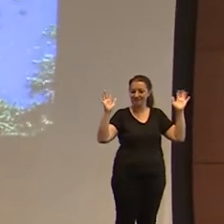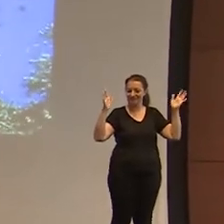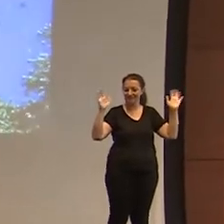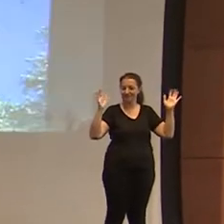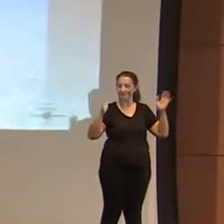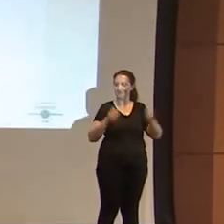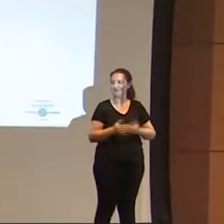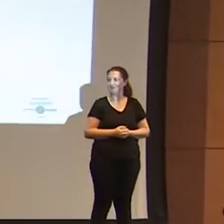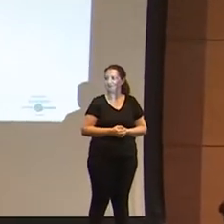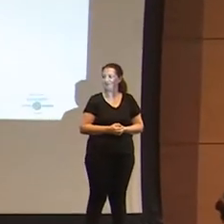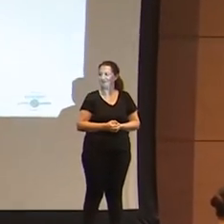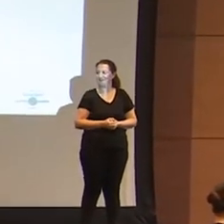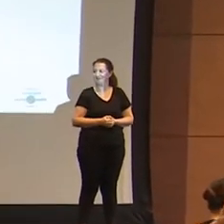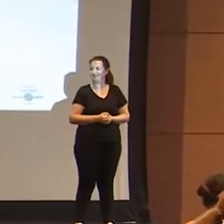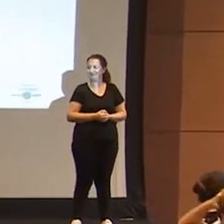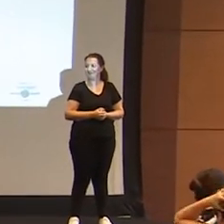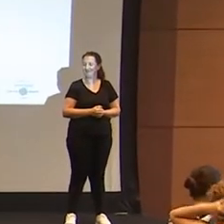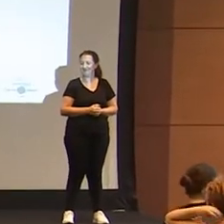respond